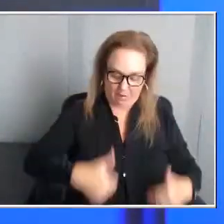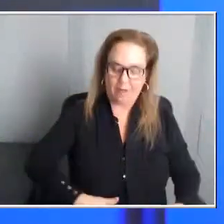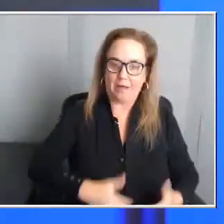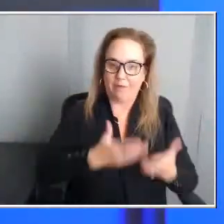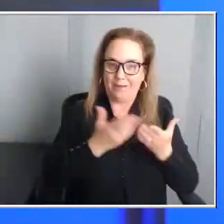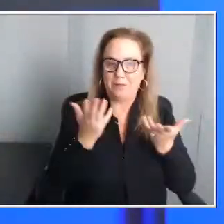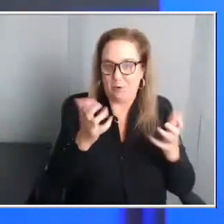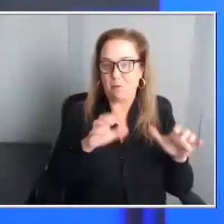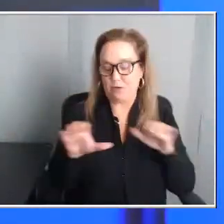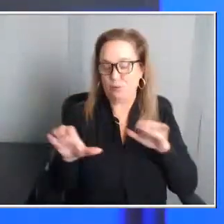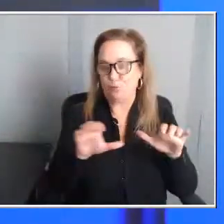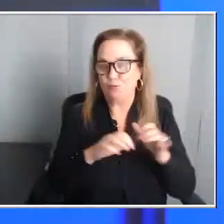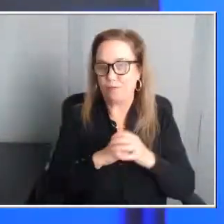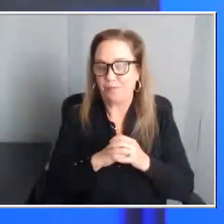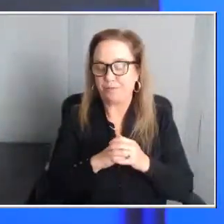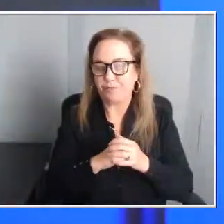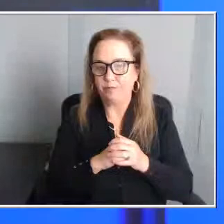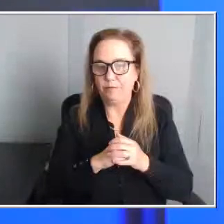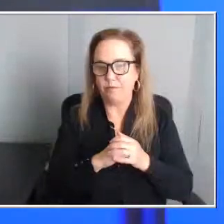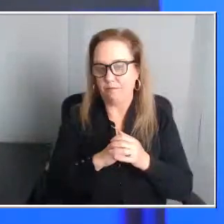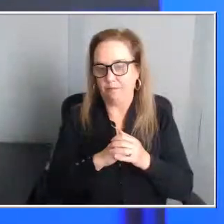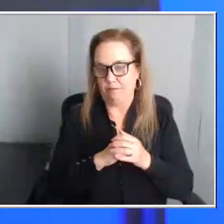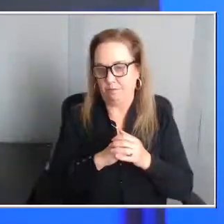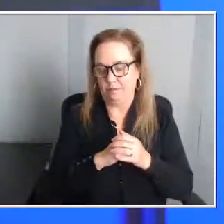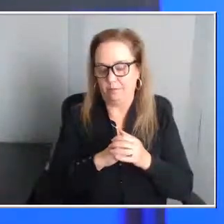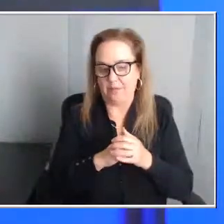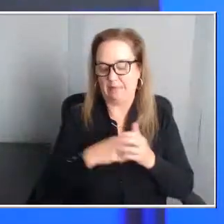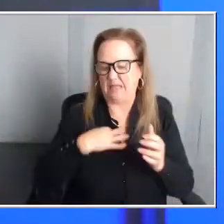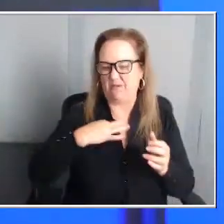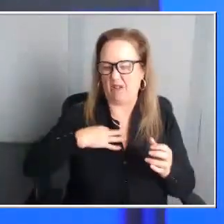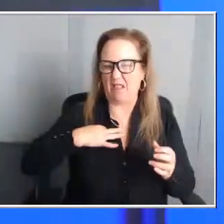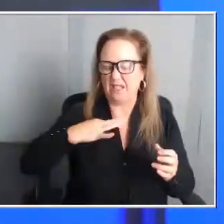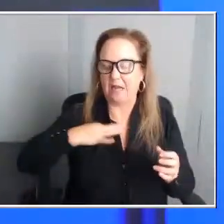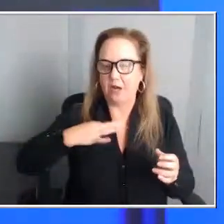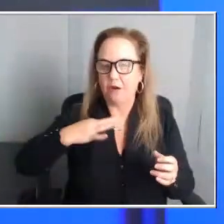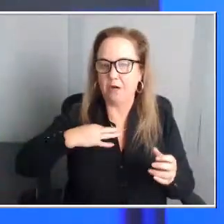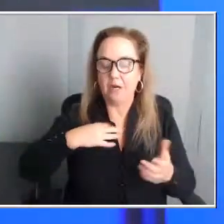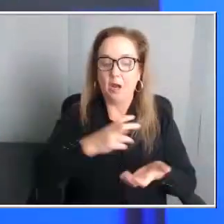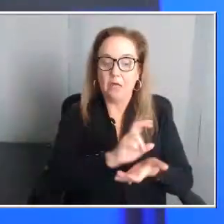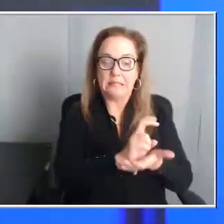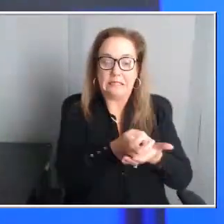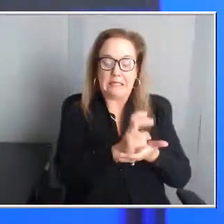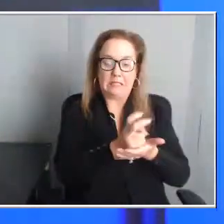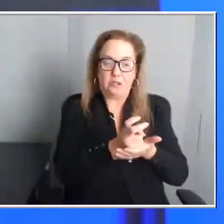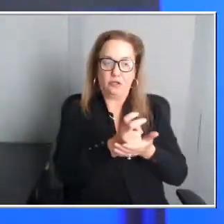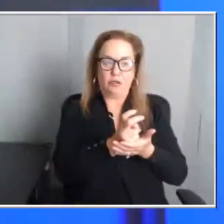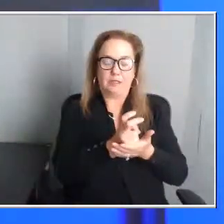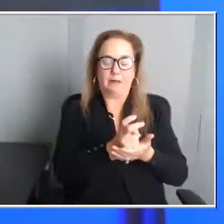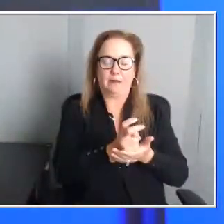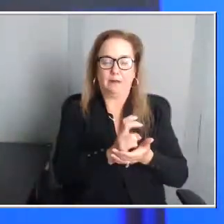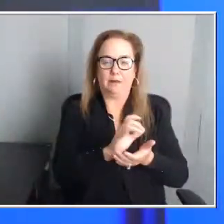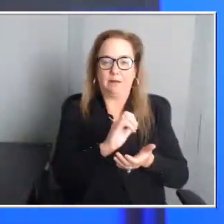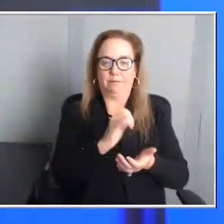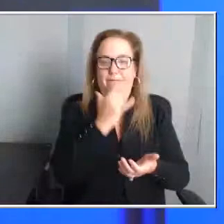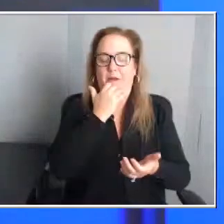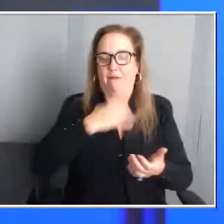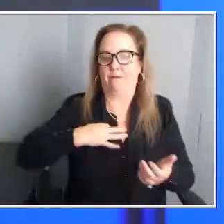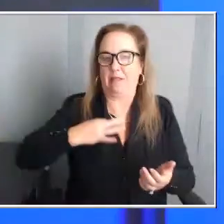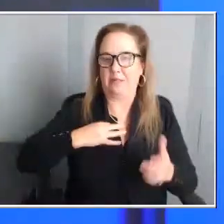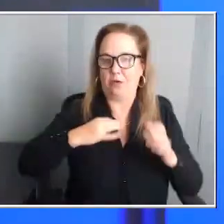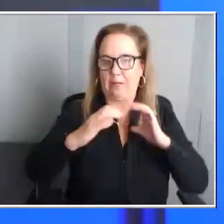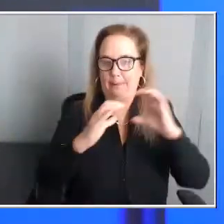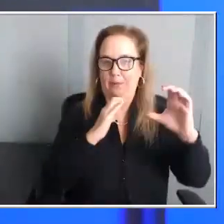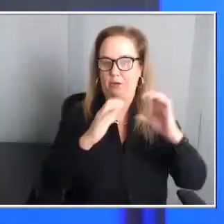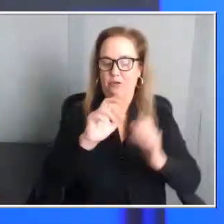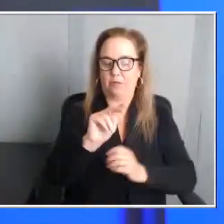do. And that's all, voluntary. With seizures, there's this involuntary communication of the nerve